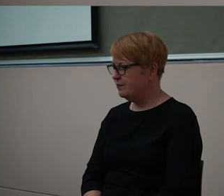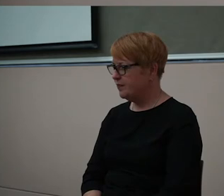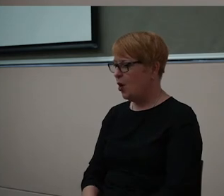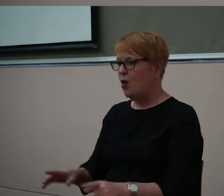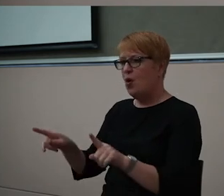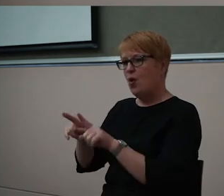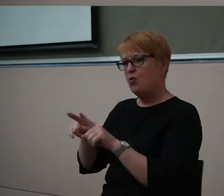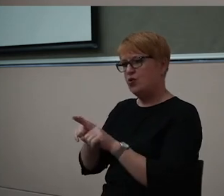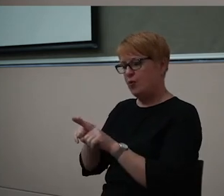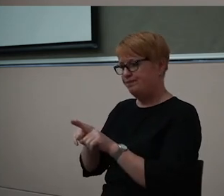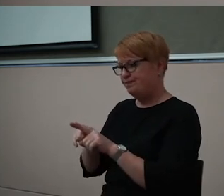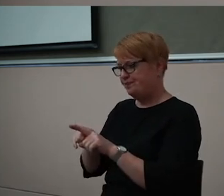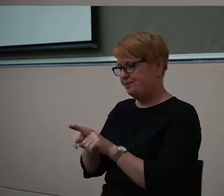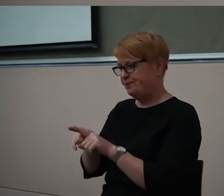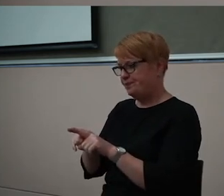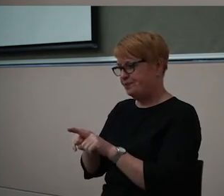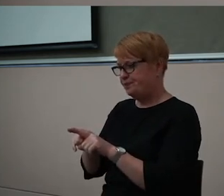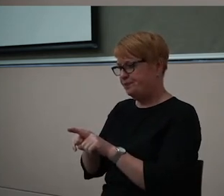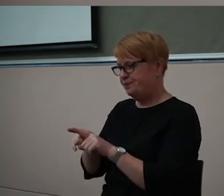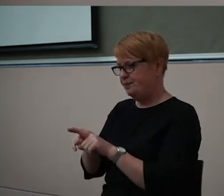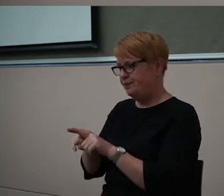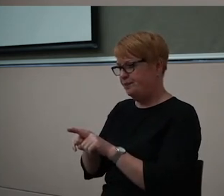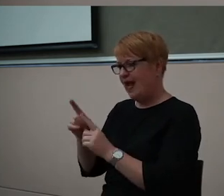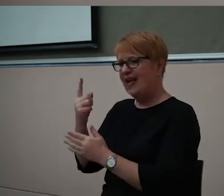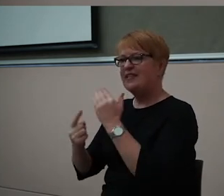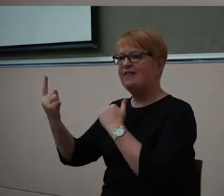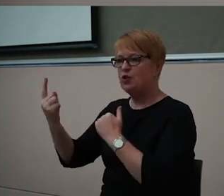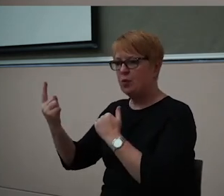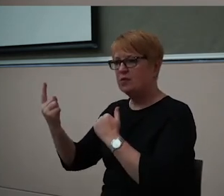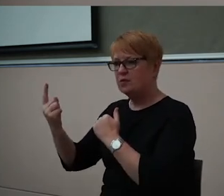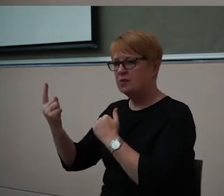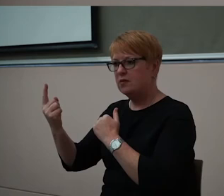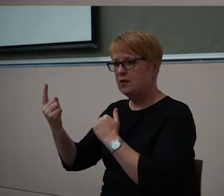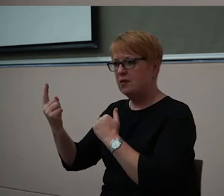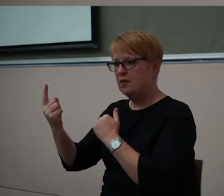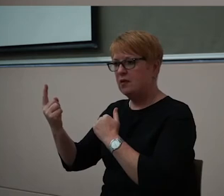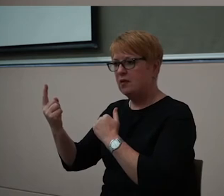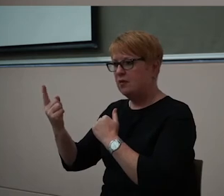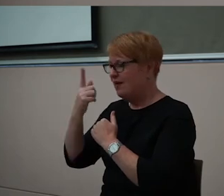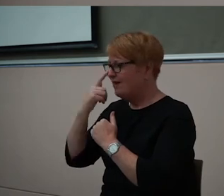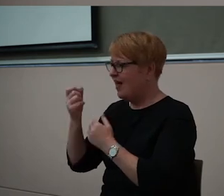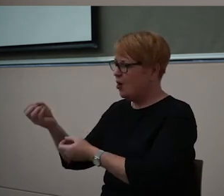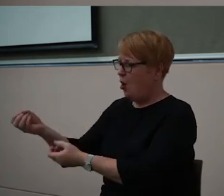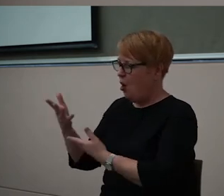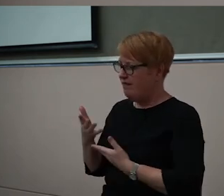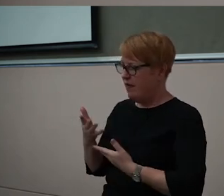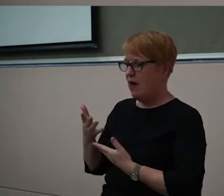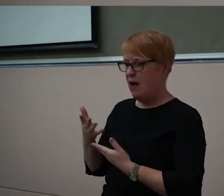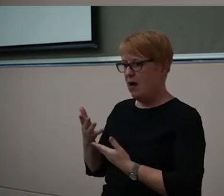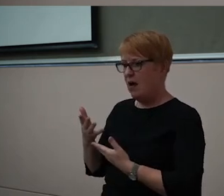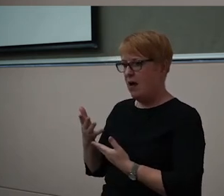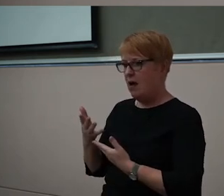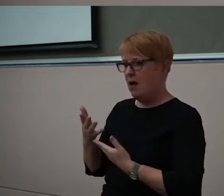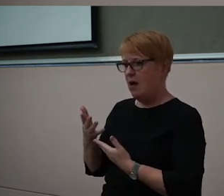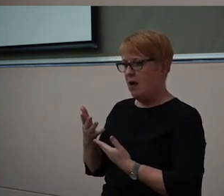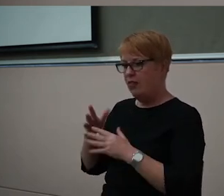these formal methodologies of like, you know, like HLF funding to do oral histories is happening in Southall now with